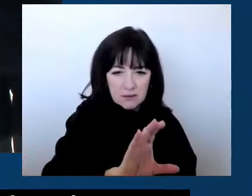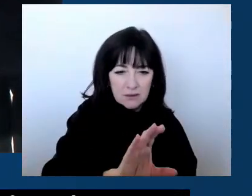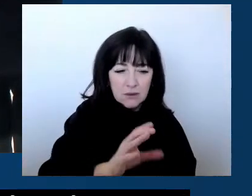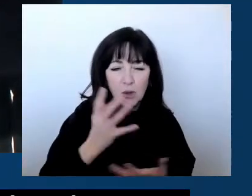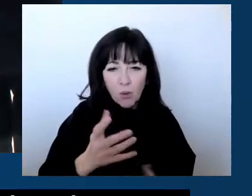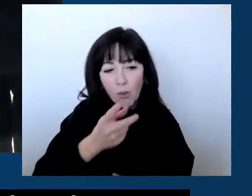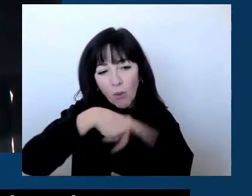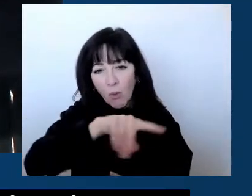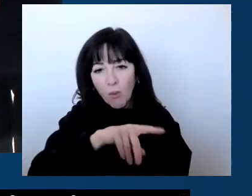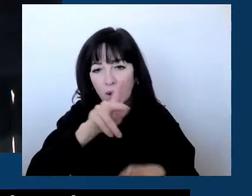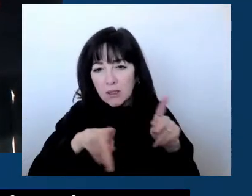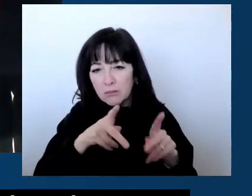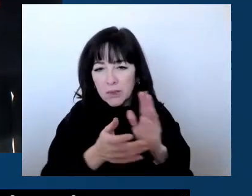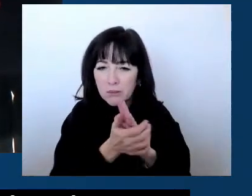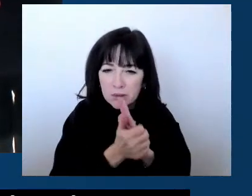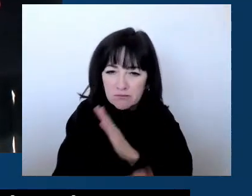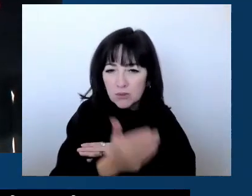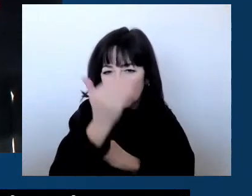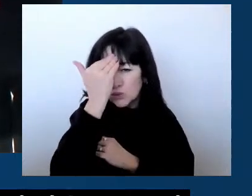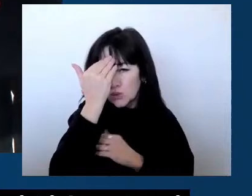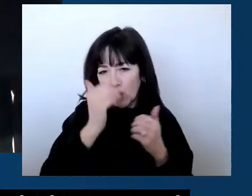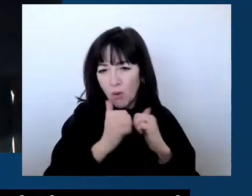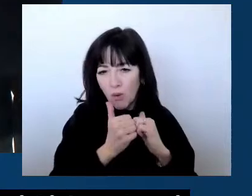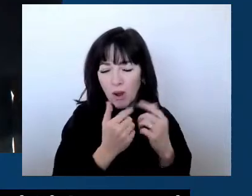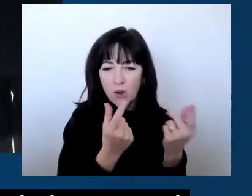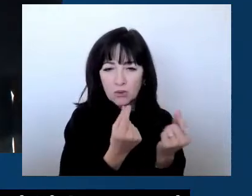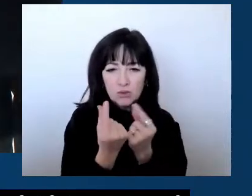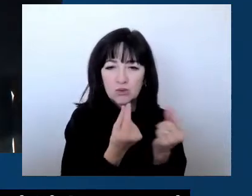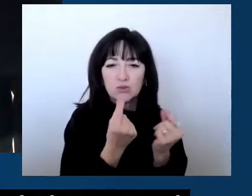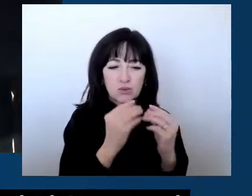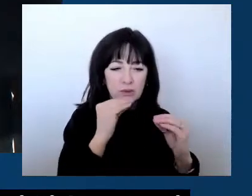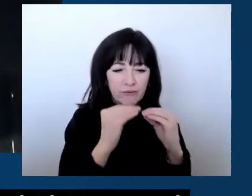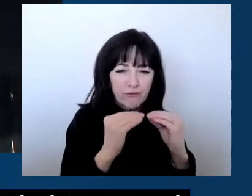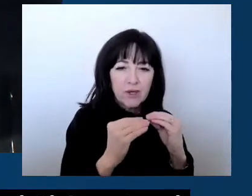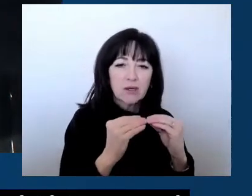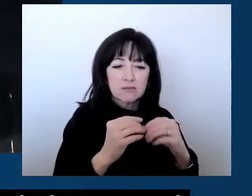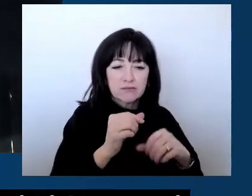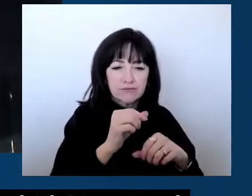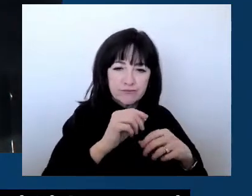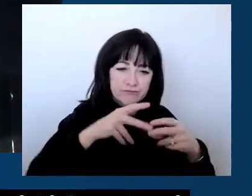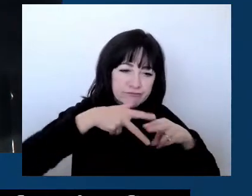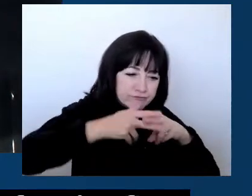are prepared to be the electric transit workforce of tomorrow.